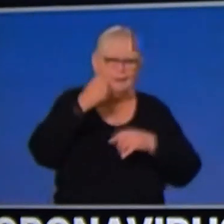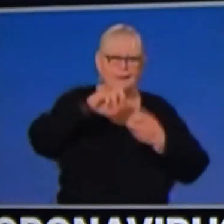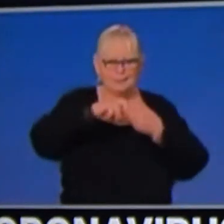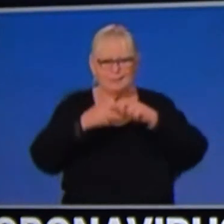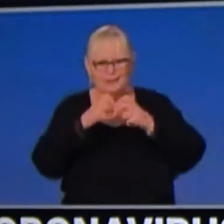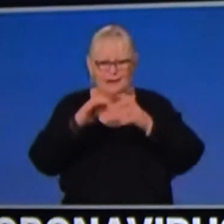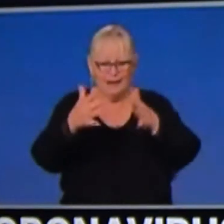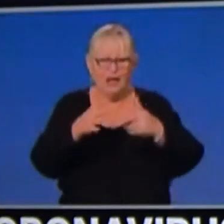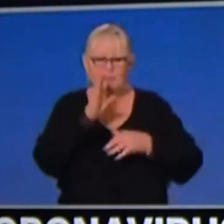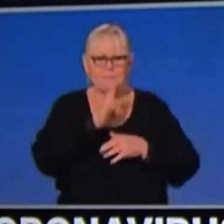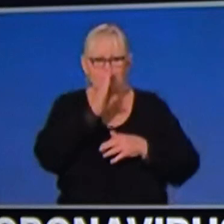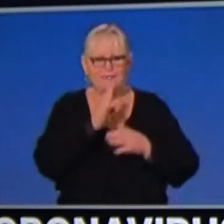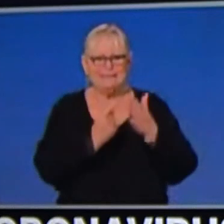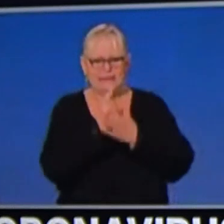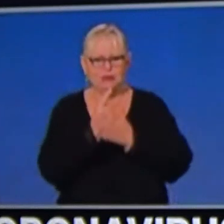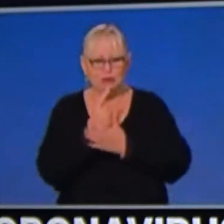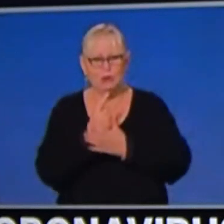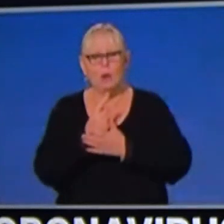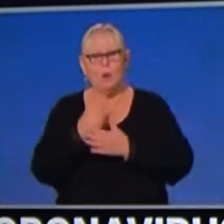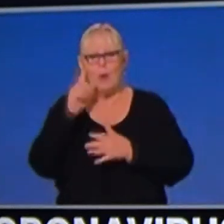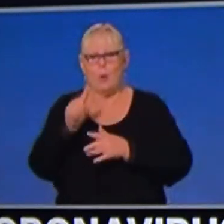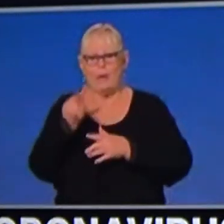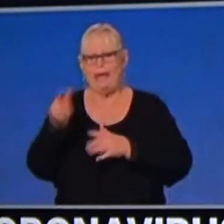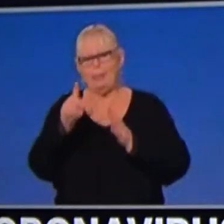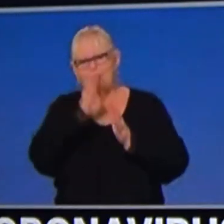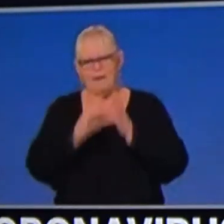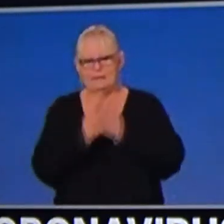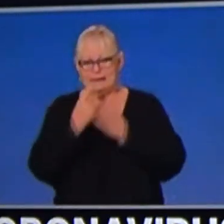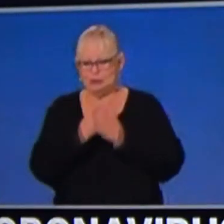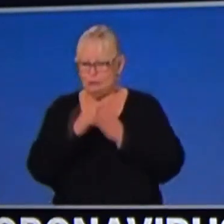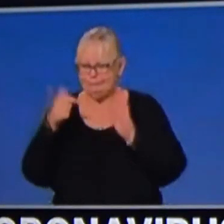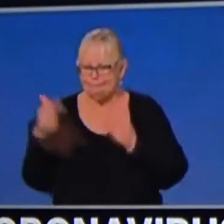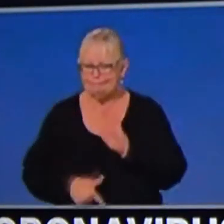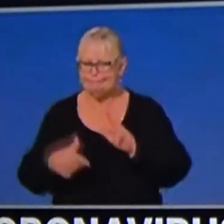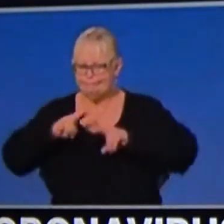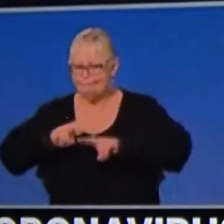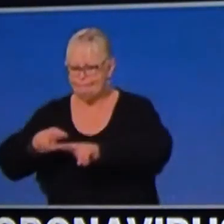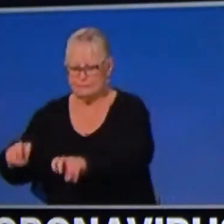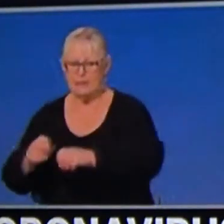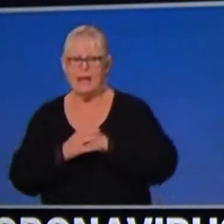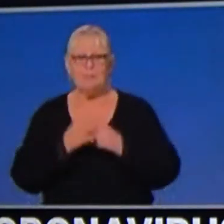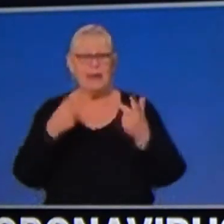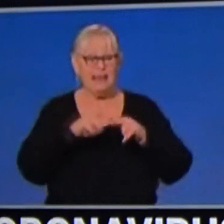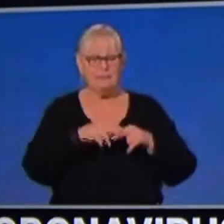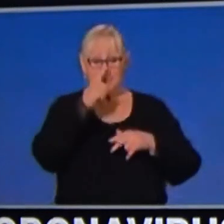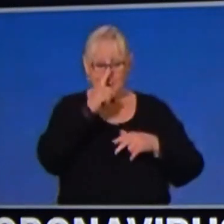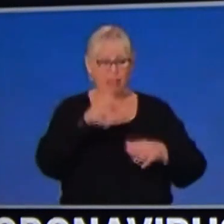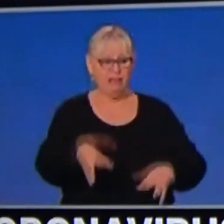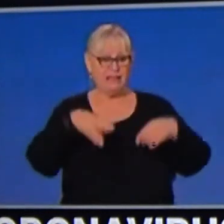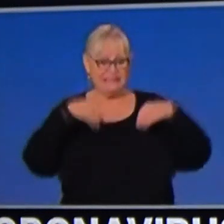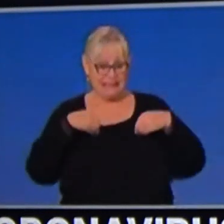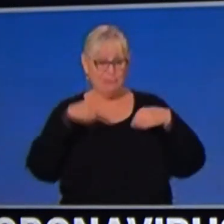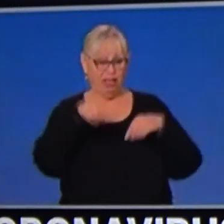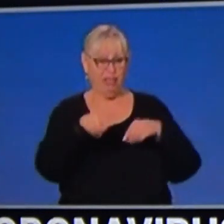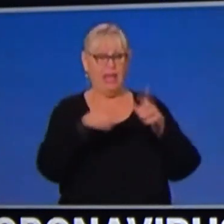through on that. The privacy issues on that are being worked through very thoroughly. But the more people we have that ultimately take that up when we're in